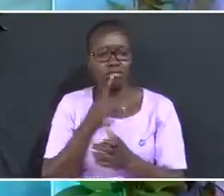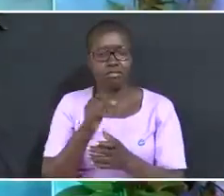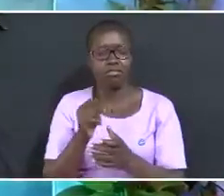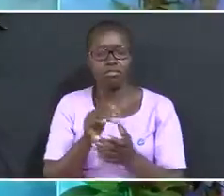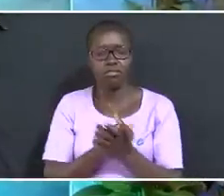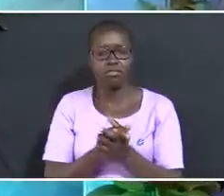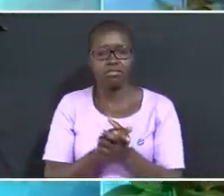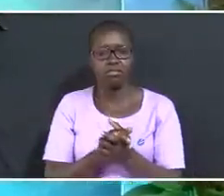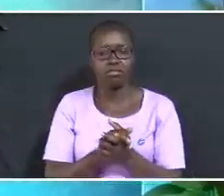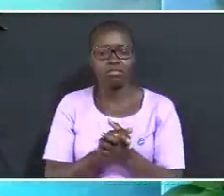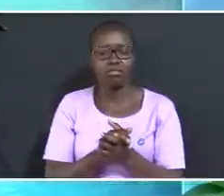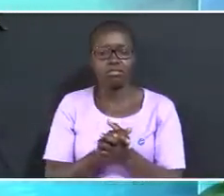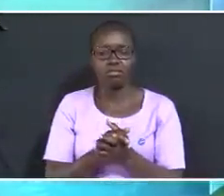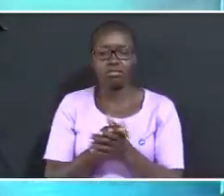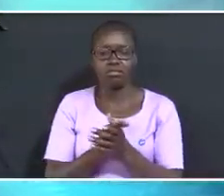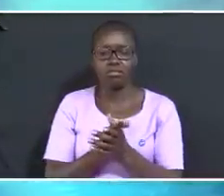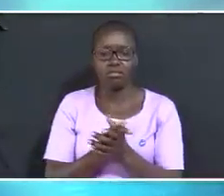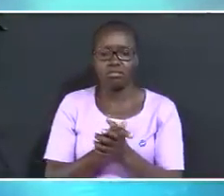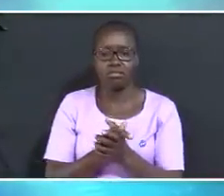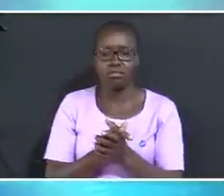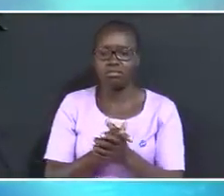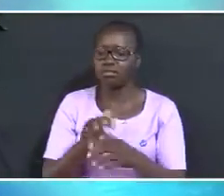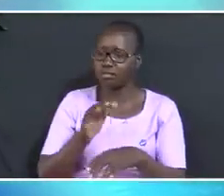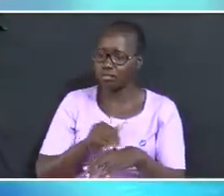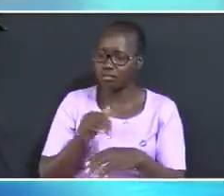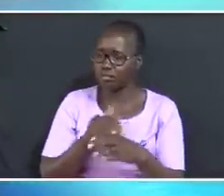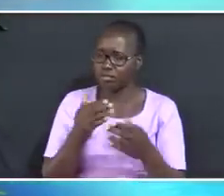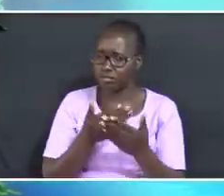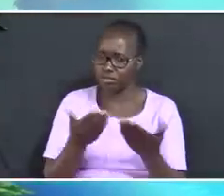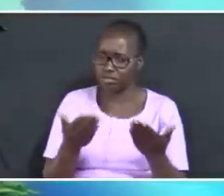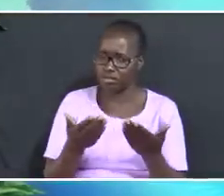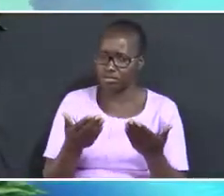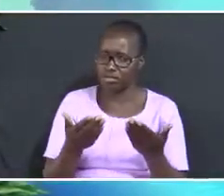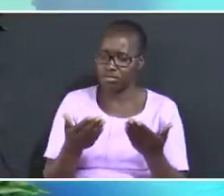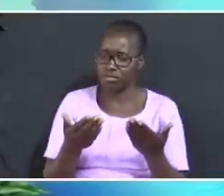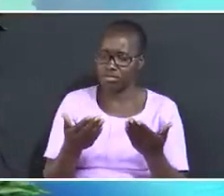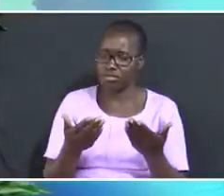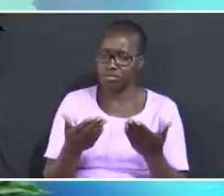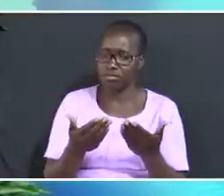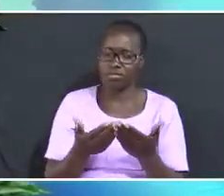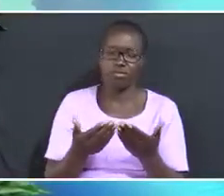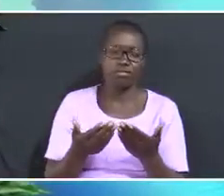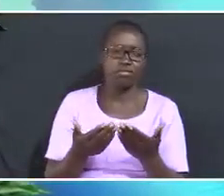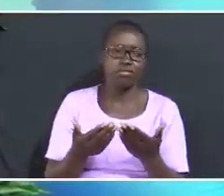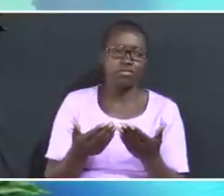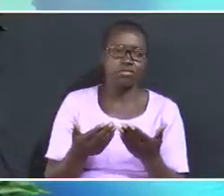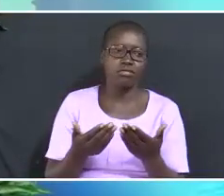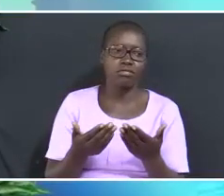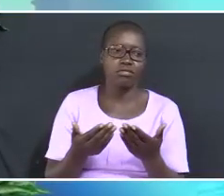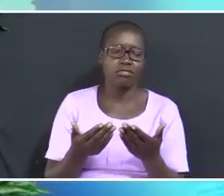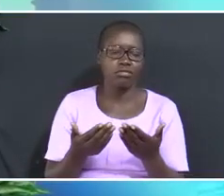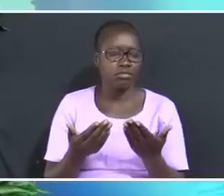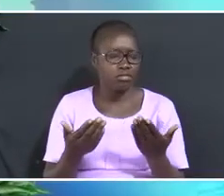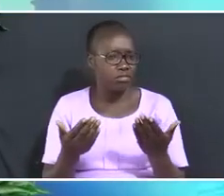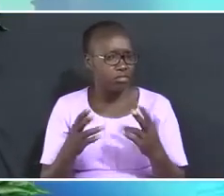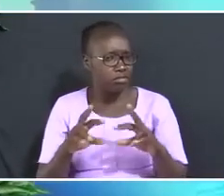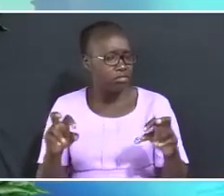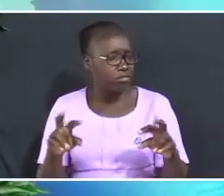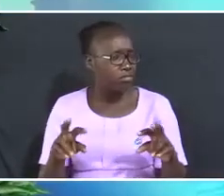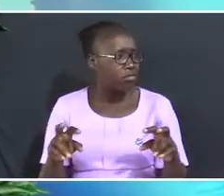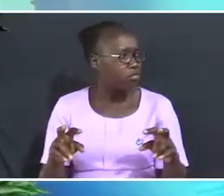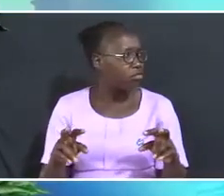Psychologists meet such people everywhere. You are sick? Say, no, no,